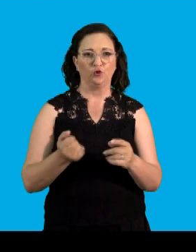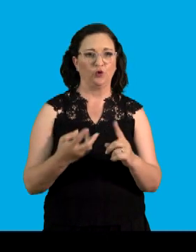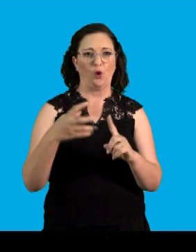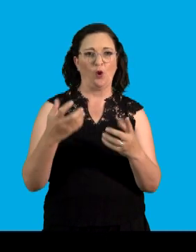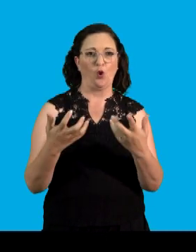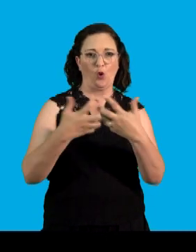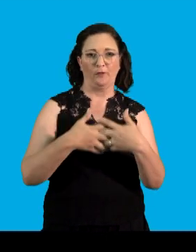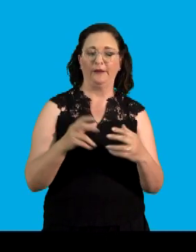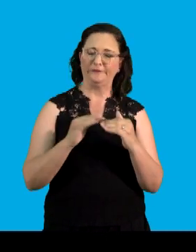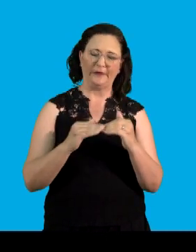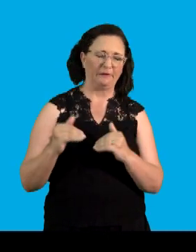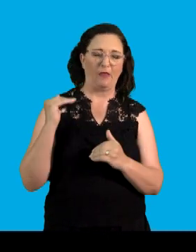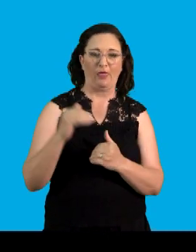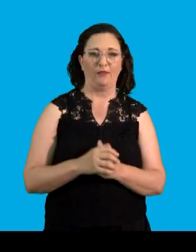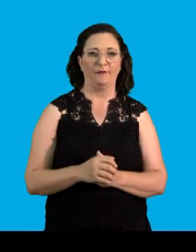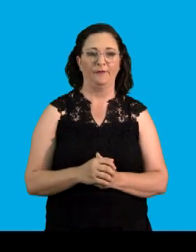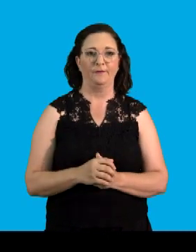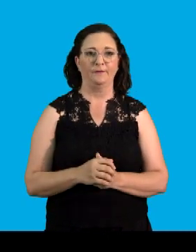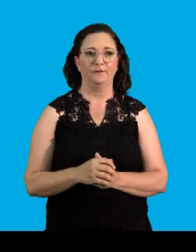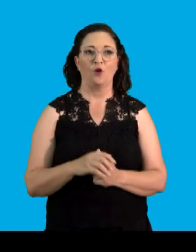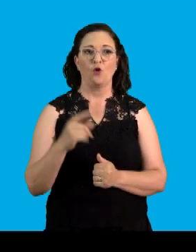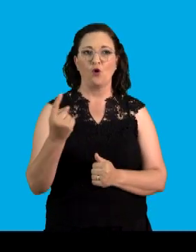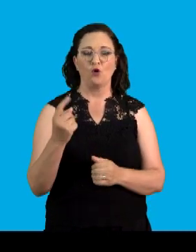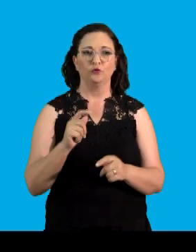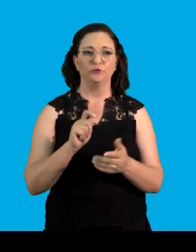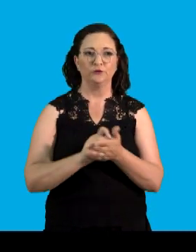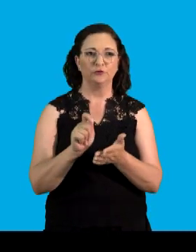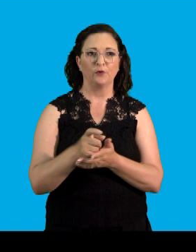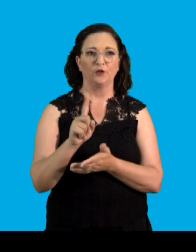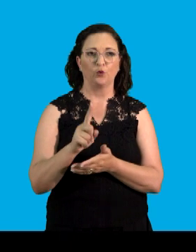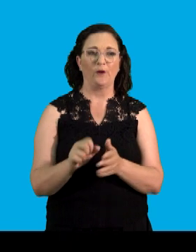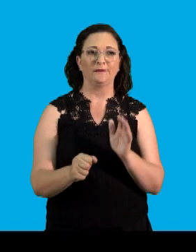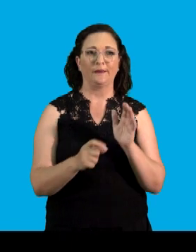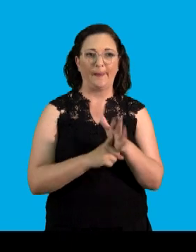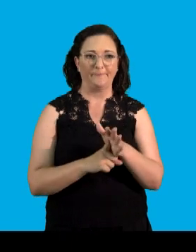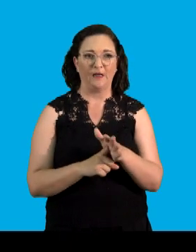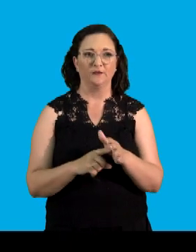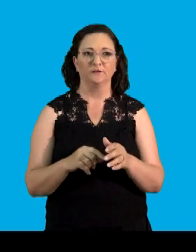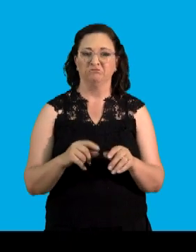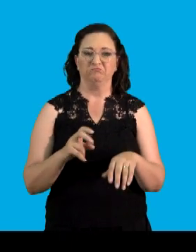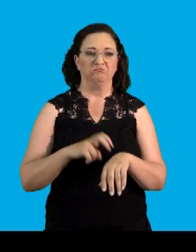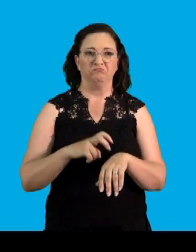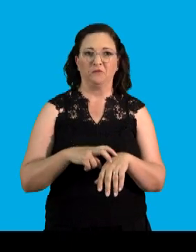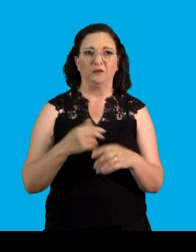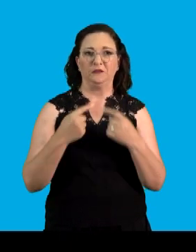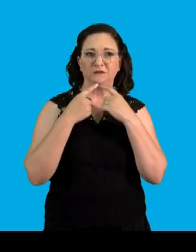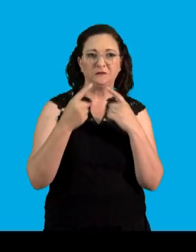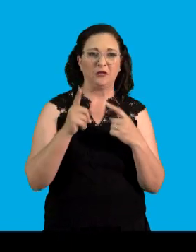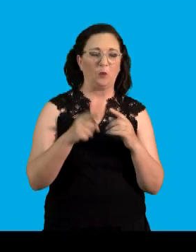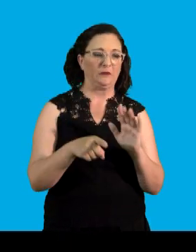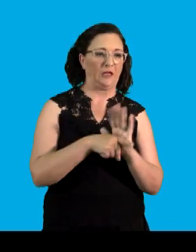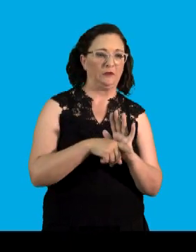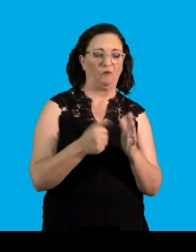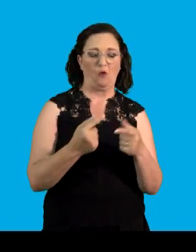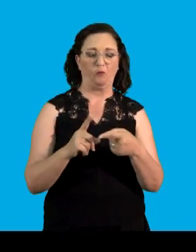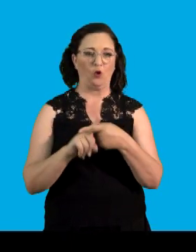may be very high. So here you just write impacts. These are the impacts. No need for you to state that